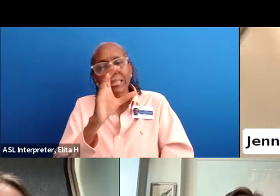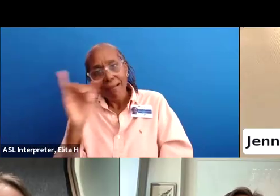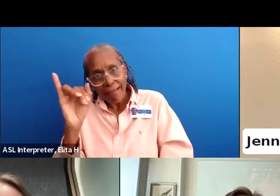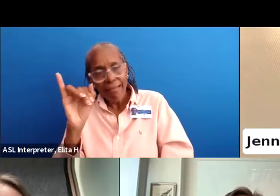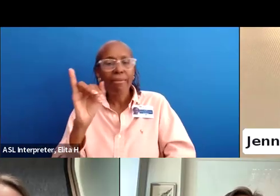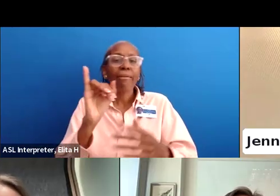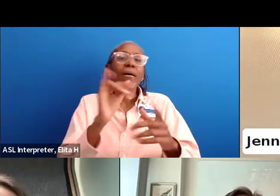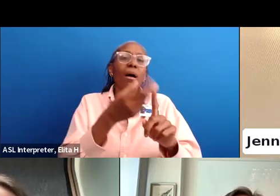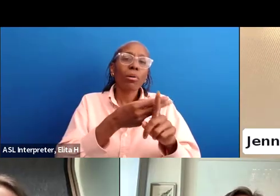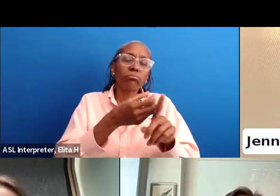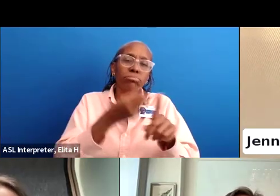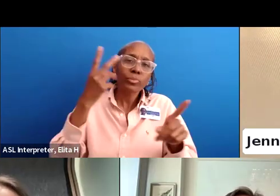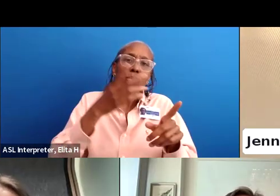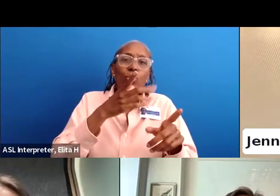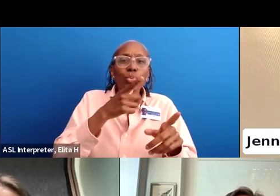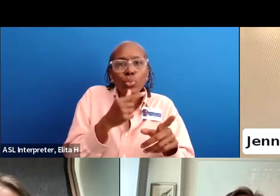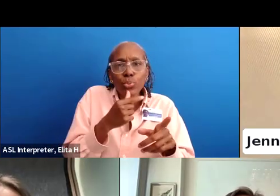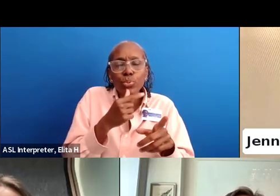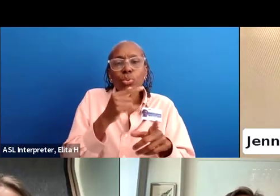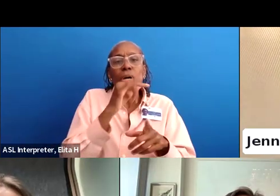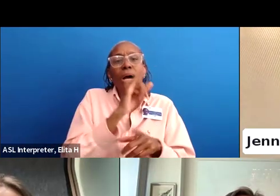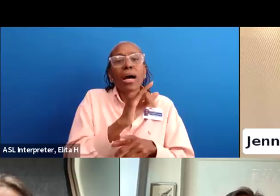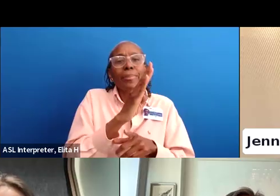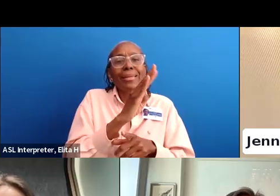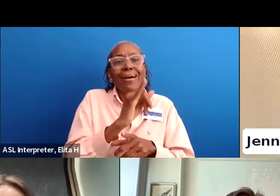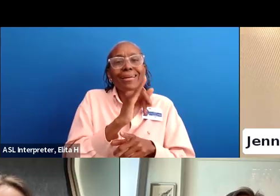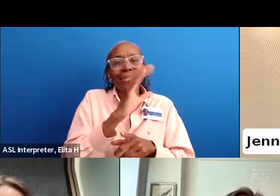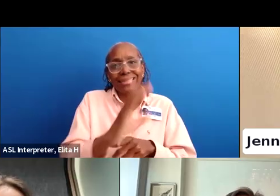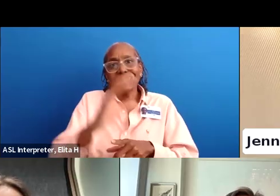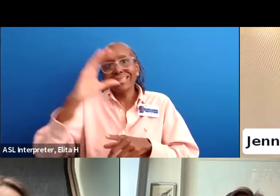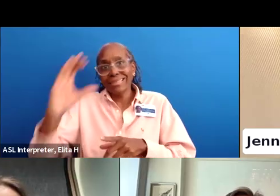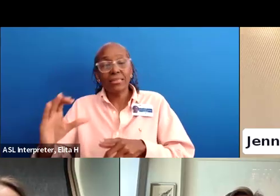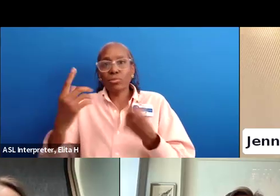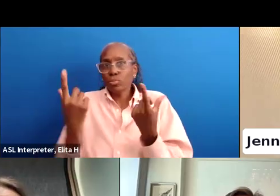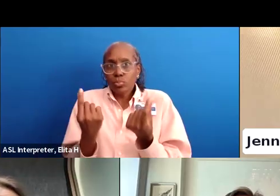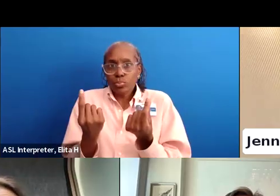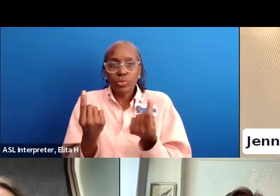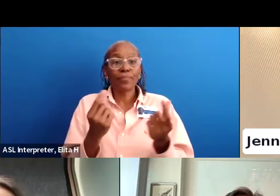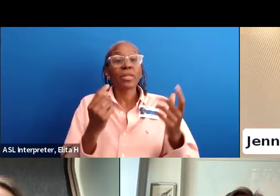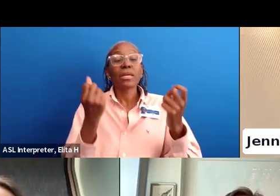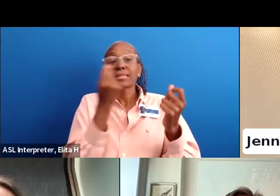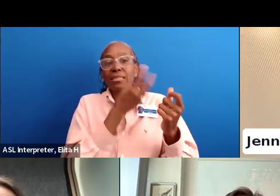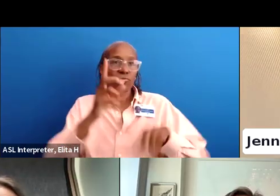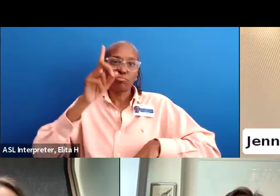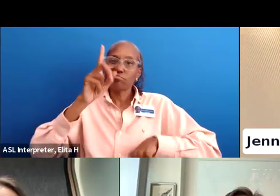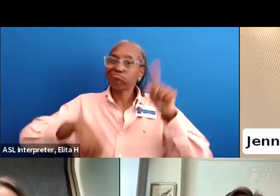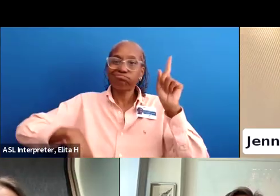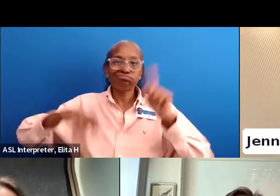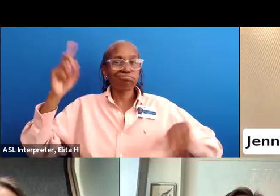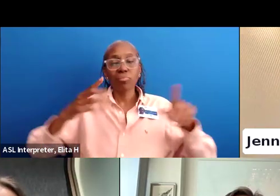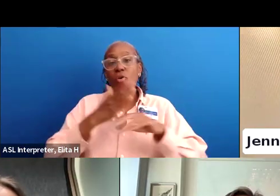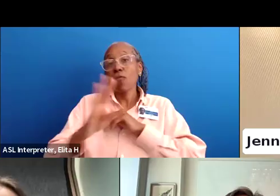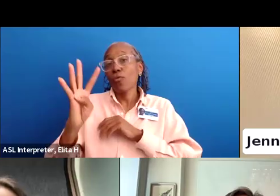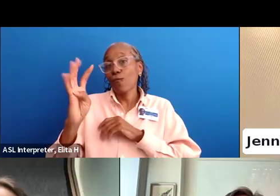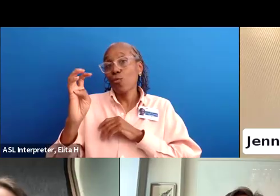briefly about who we are as the IBCICC and what we're trying to do. So we are made up of a wide range of over